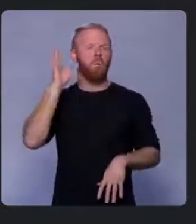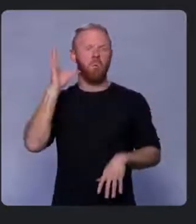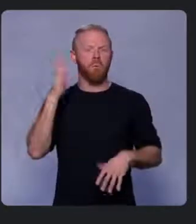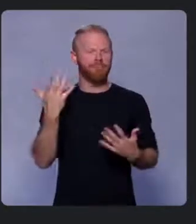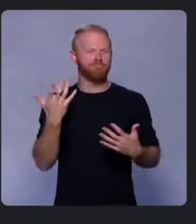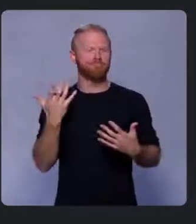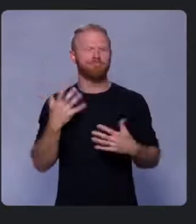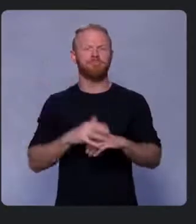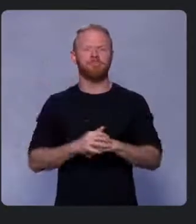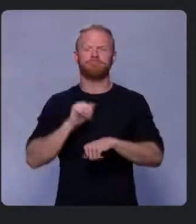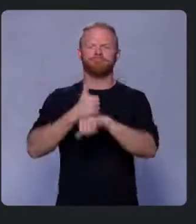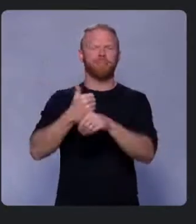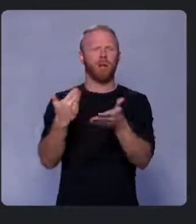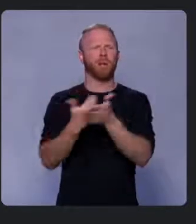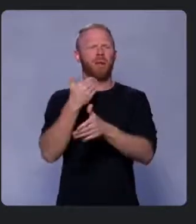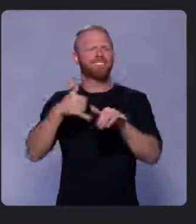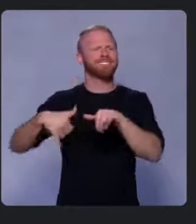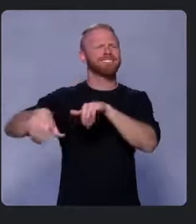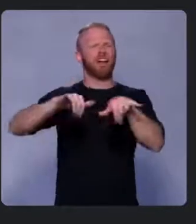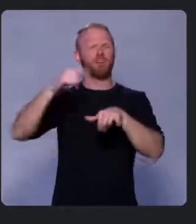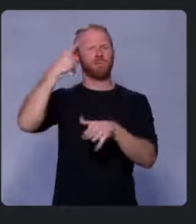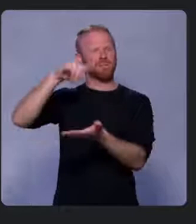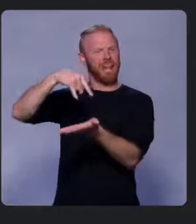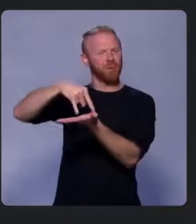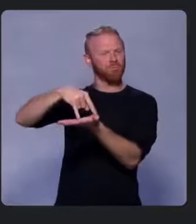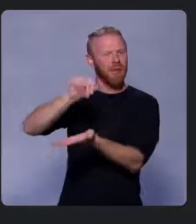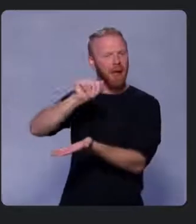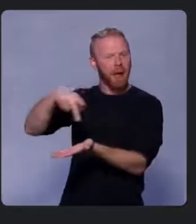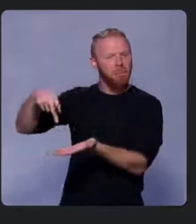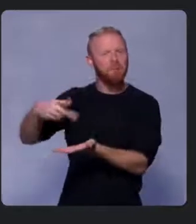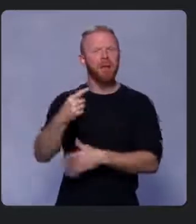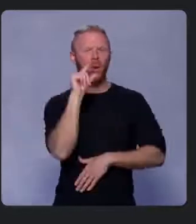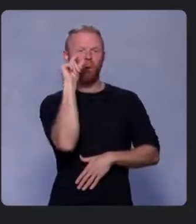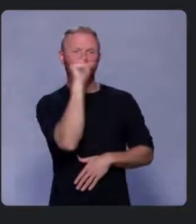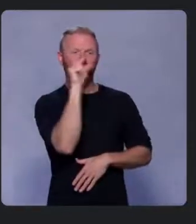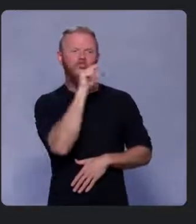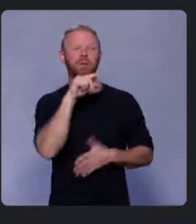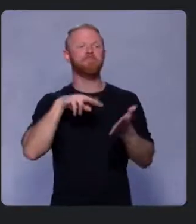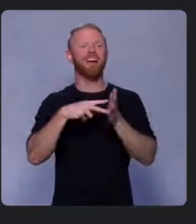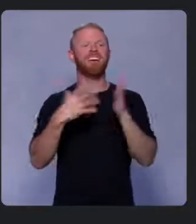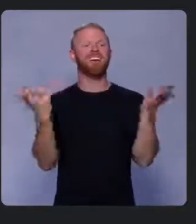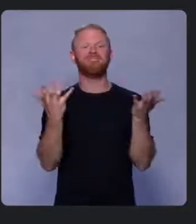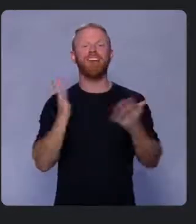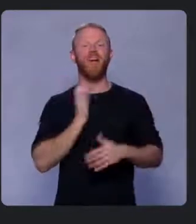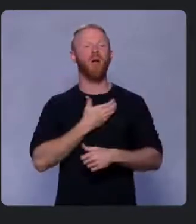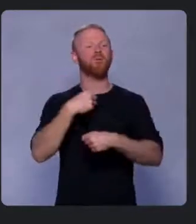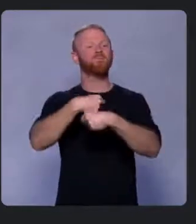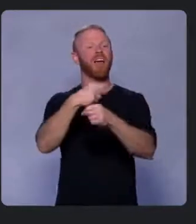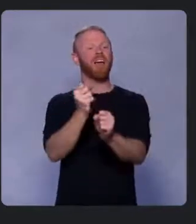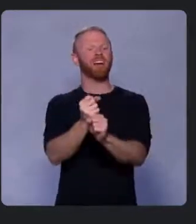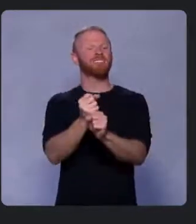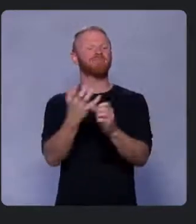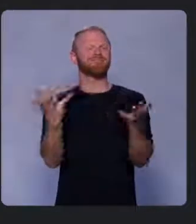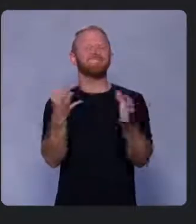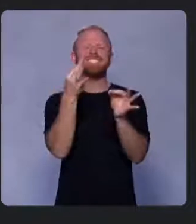new standard for Android apps, and for Google, it rationalized our products simply and